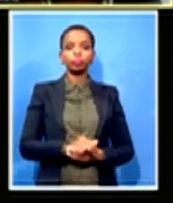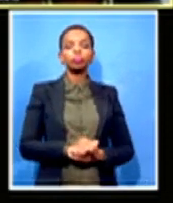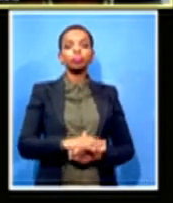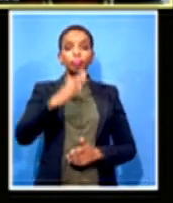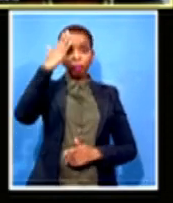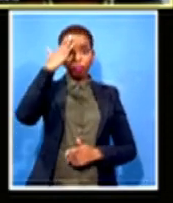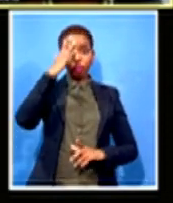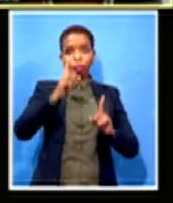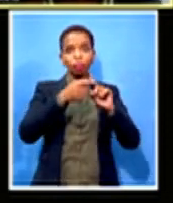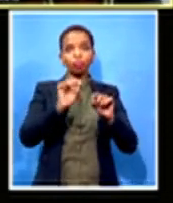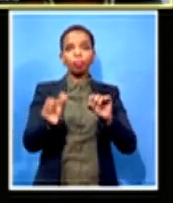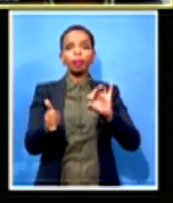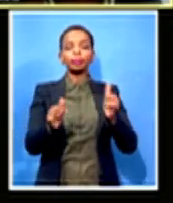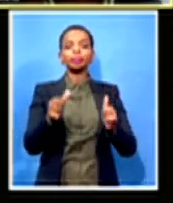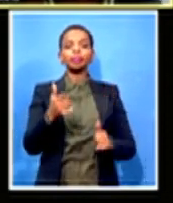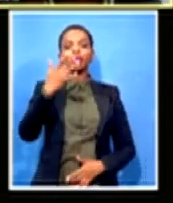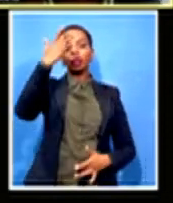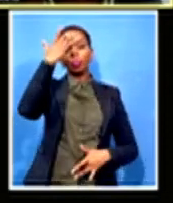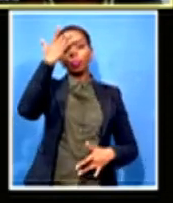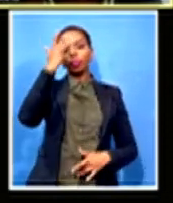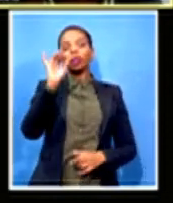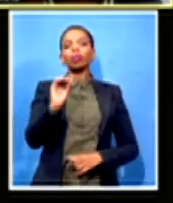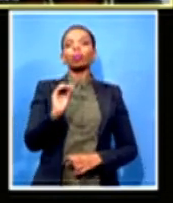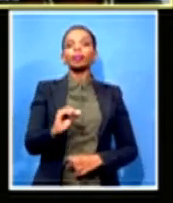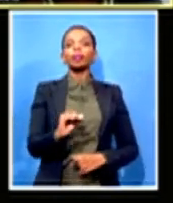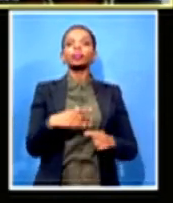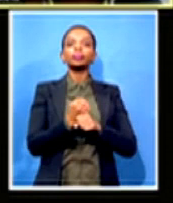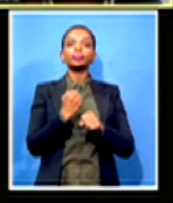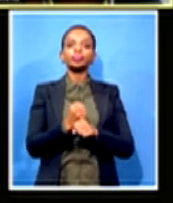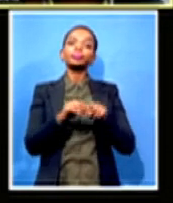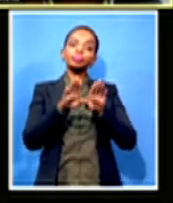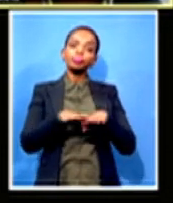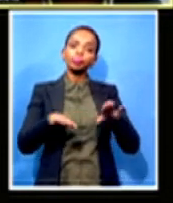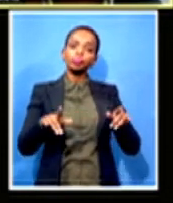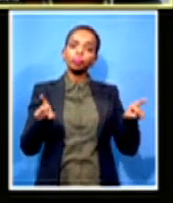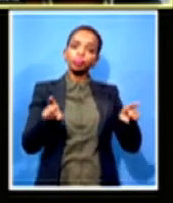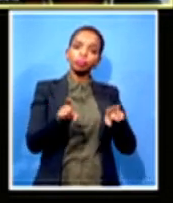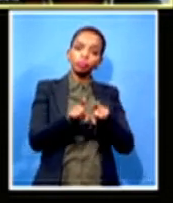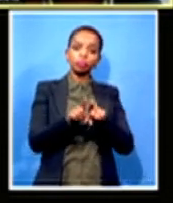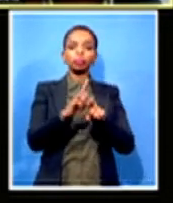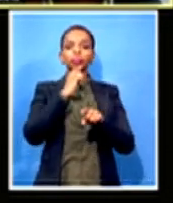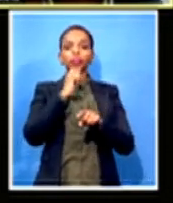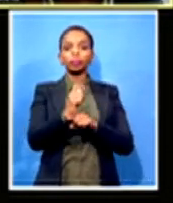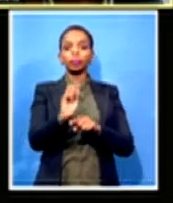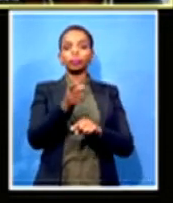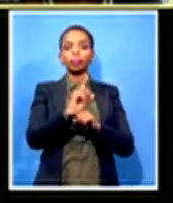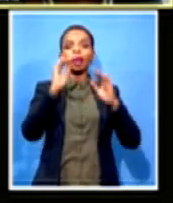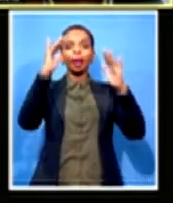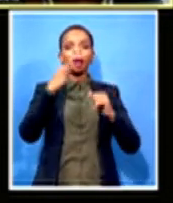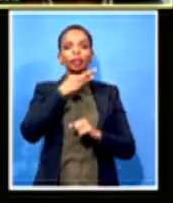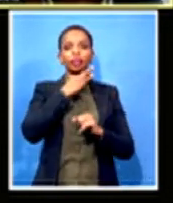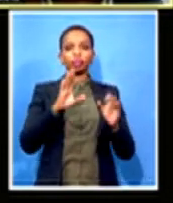severe neurological problems, those should probably be your high-risk group and should be protected.